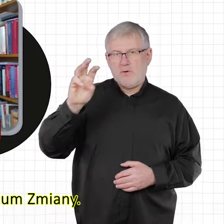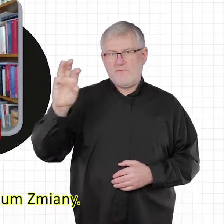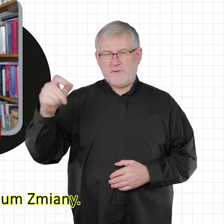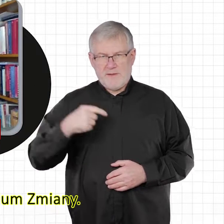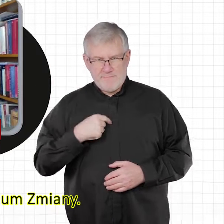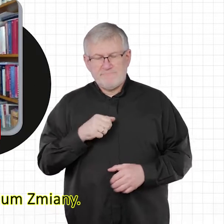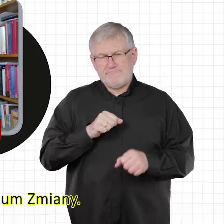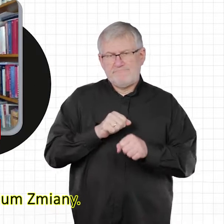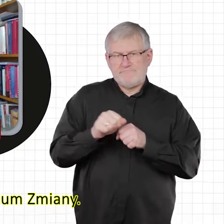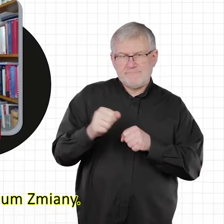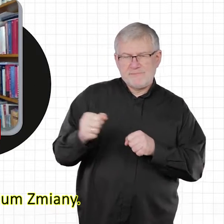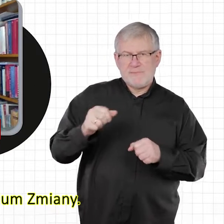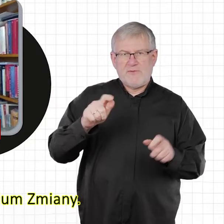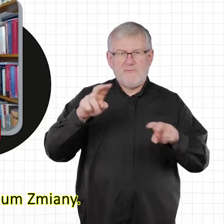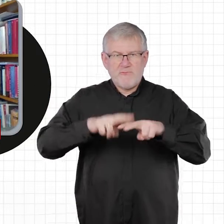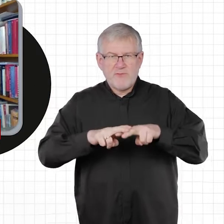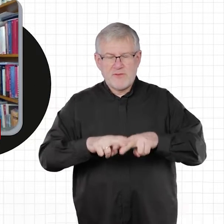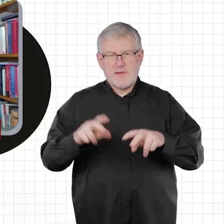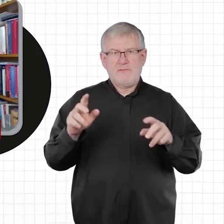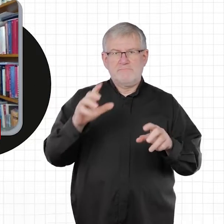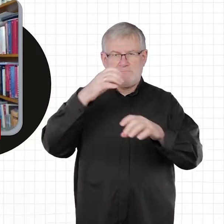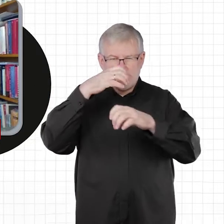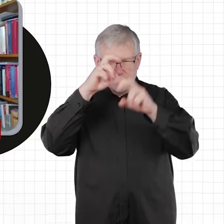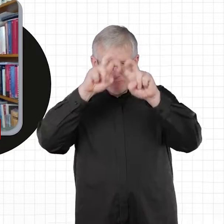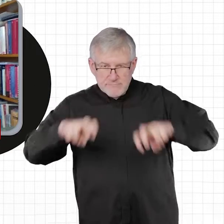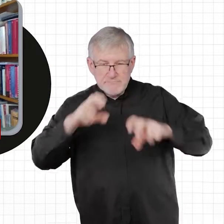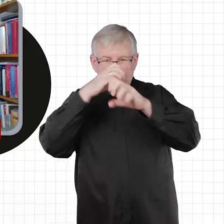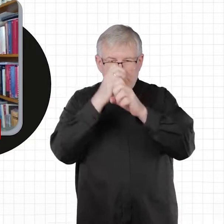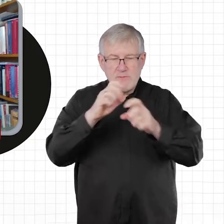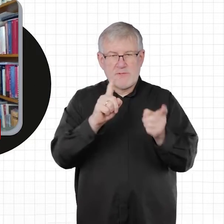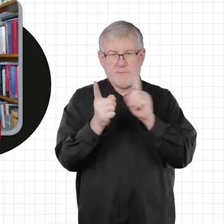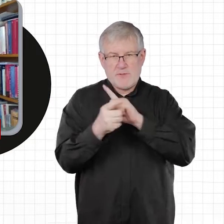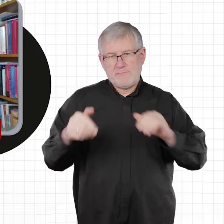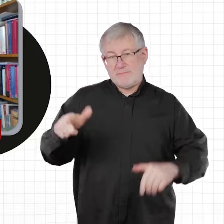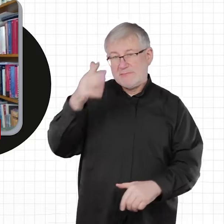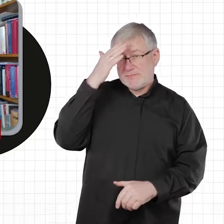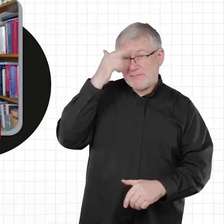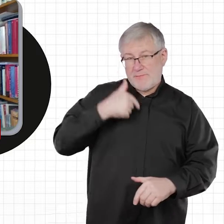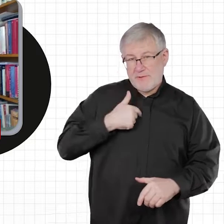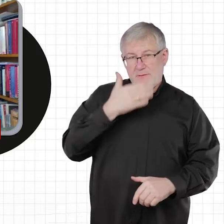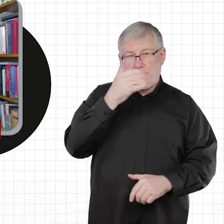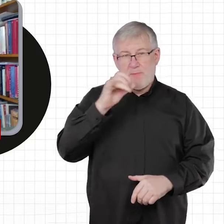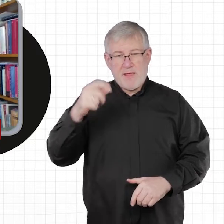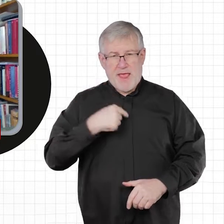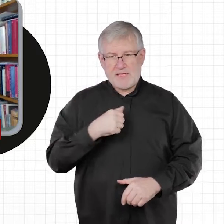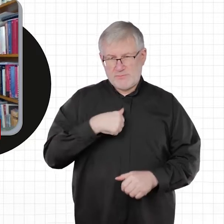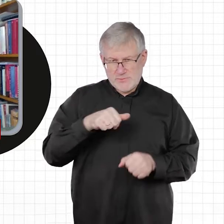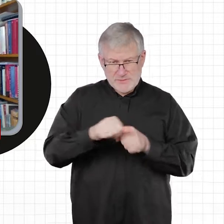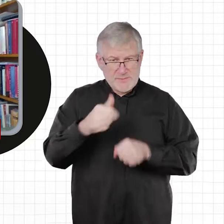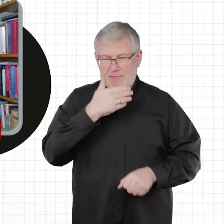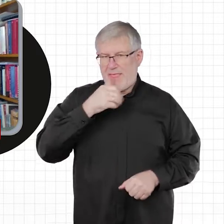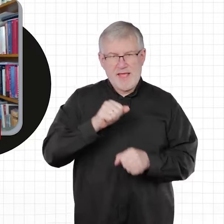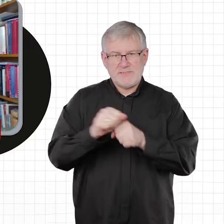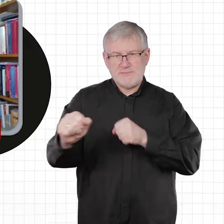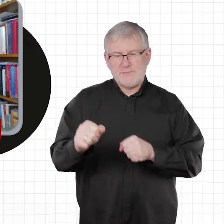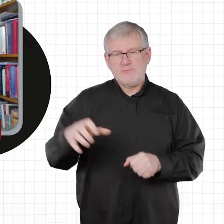Kurowską. I'm from Laboratorium Zmiany. You can also know me as a Meg, probably. And I'm not alone